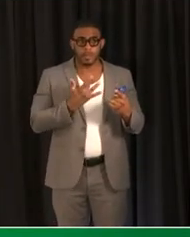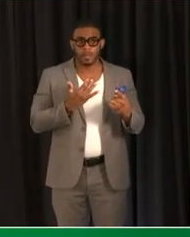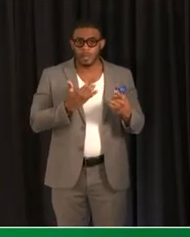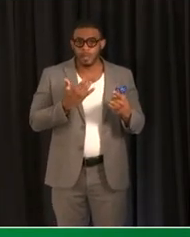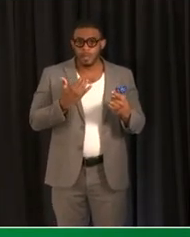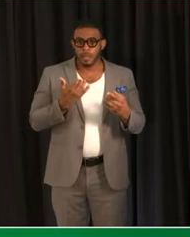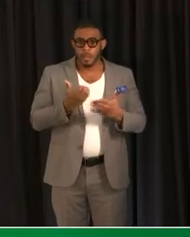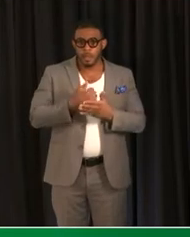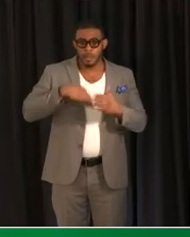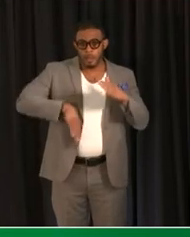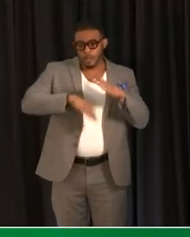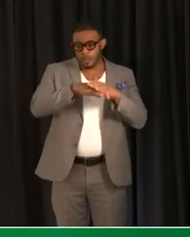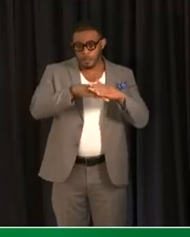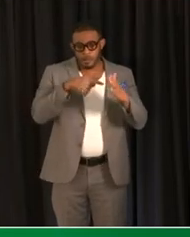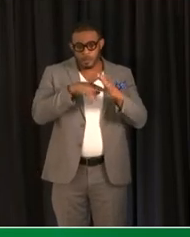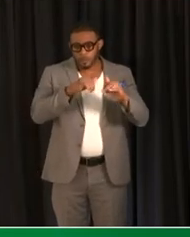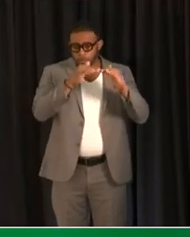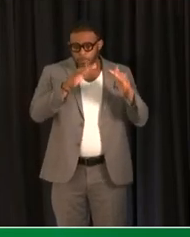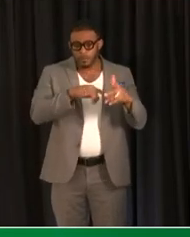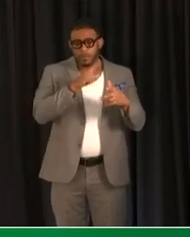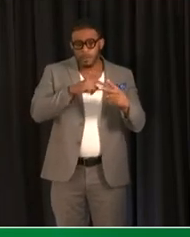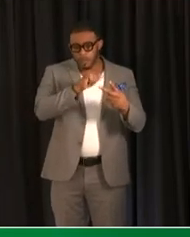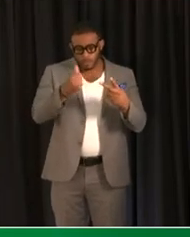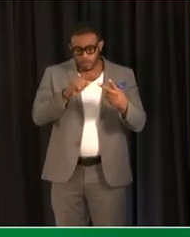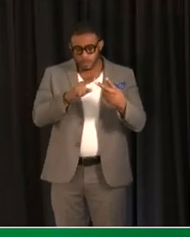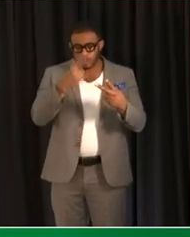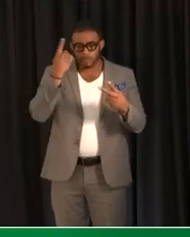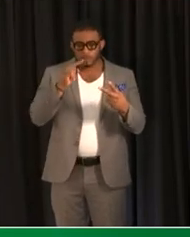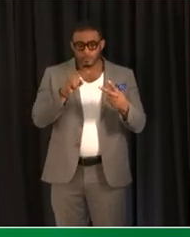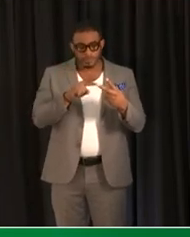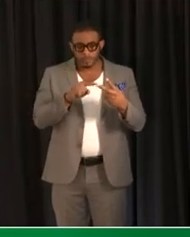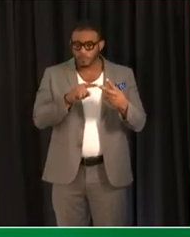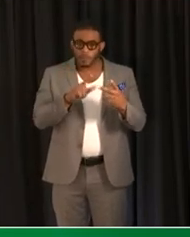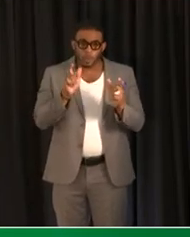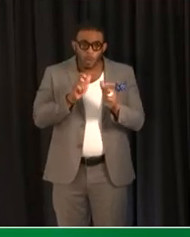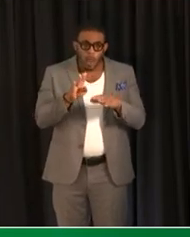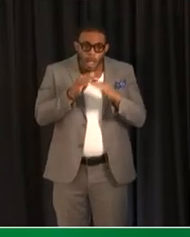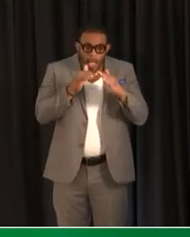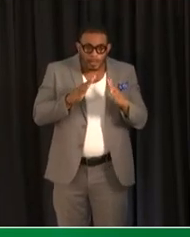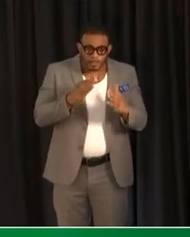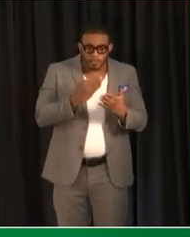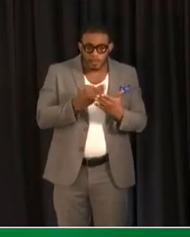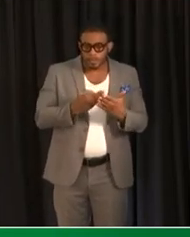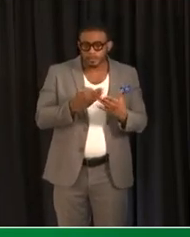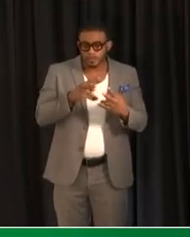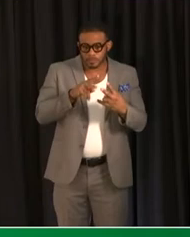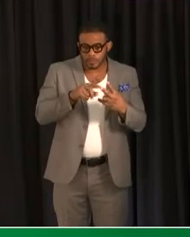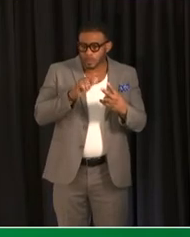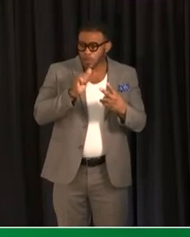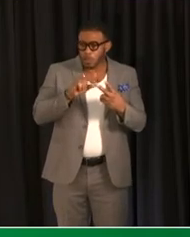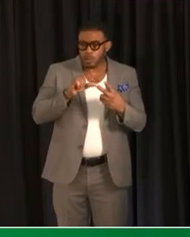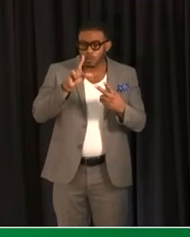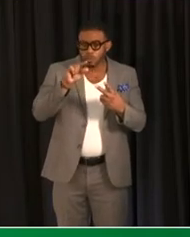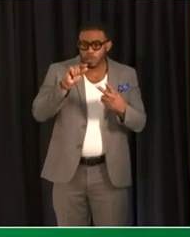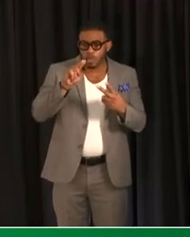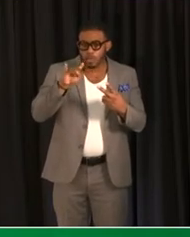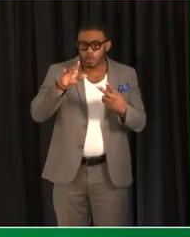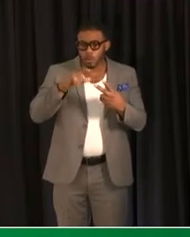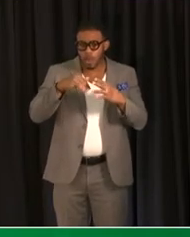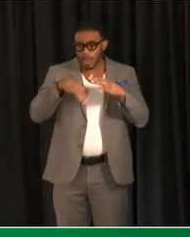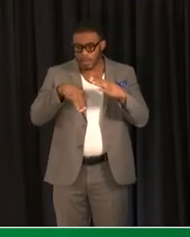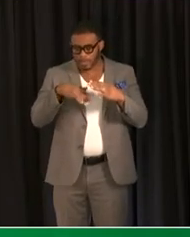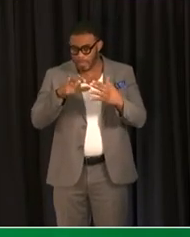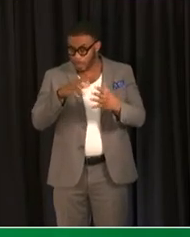our income restricted affordable housing, and then there was another for small housing providers, those with 20 units or